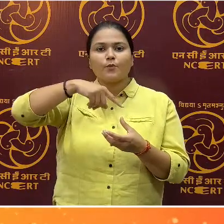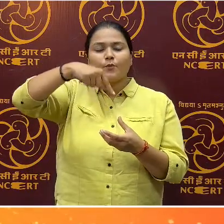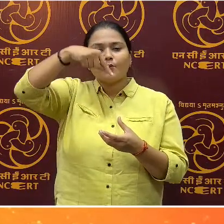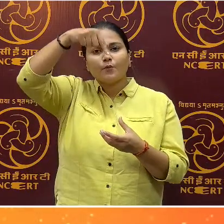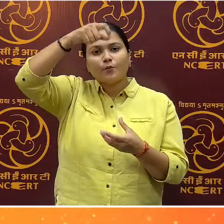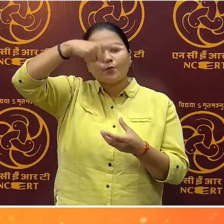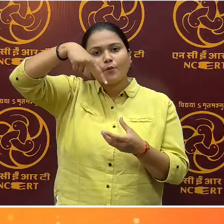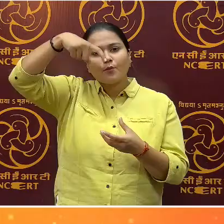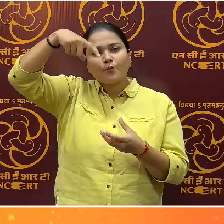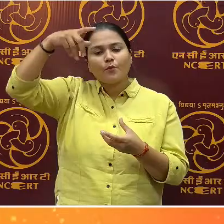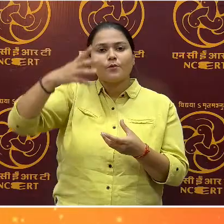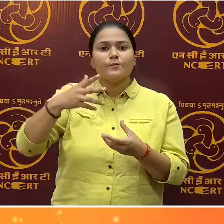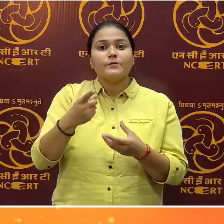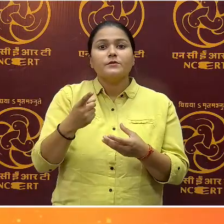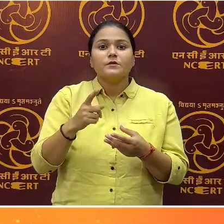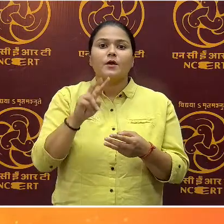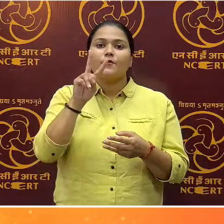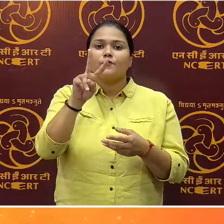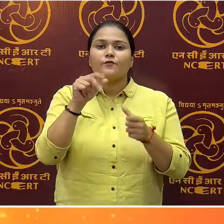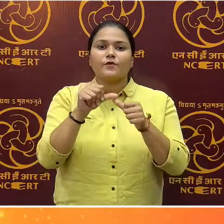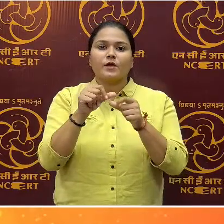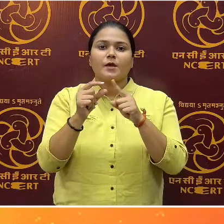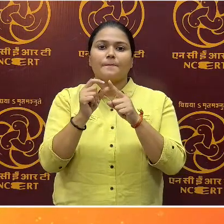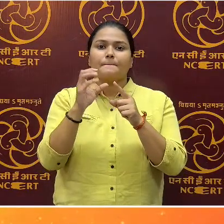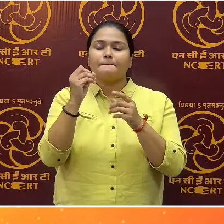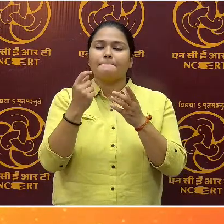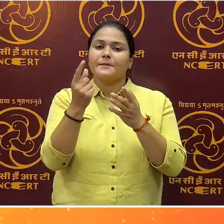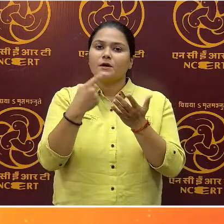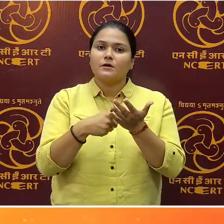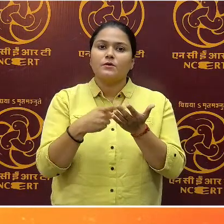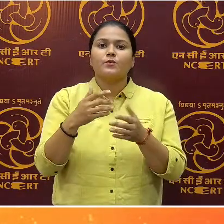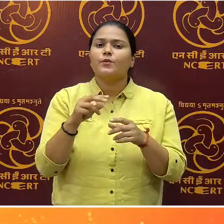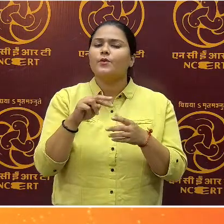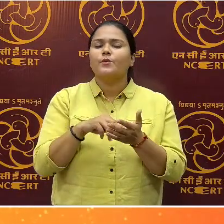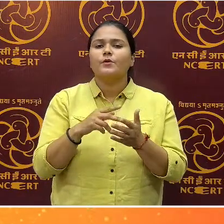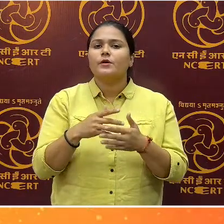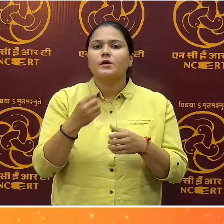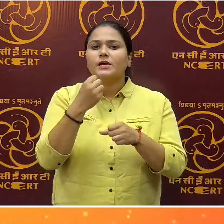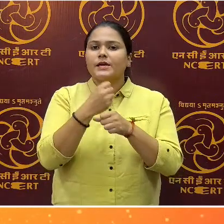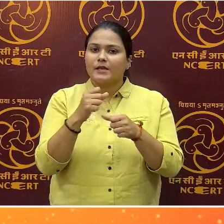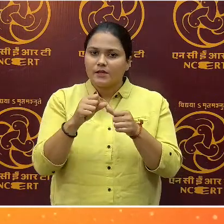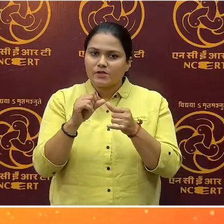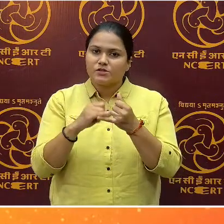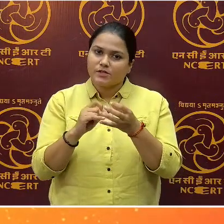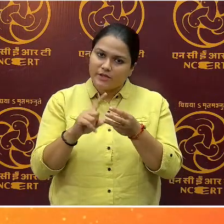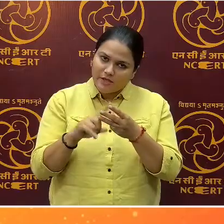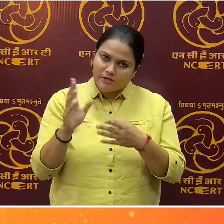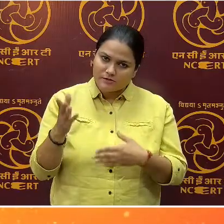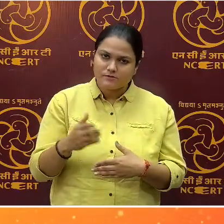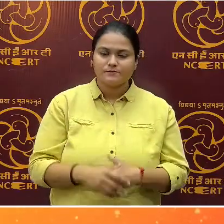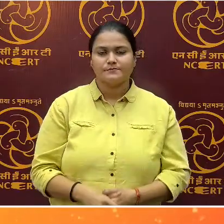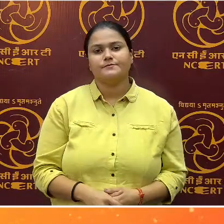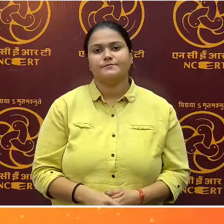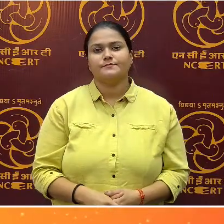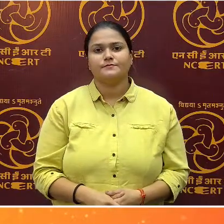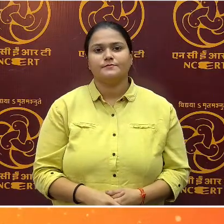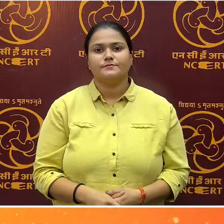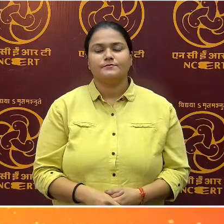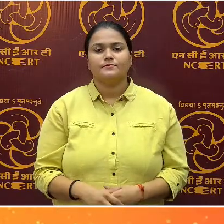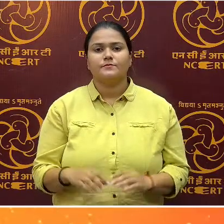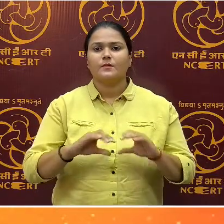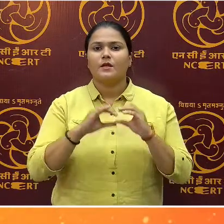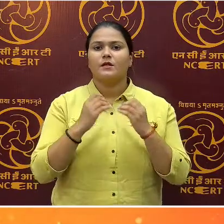are exactly the dissolved gas. Right. There used to be a question when I was, I think, in grade 9 or